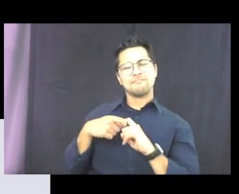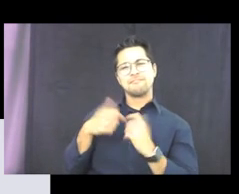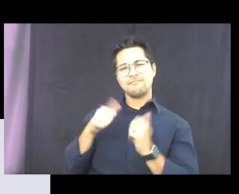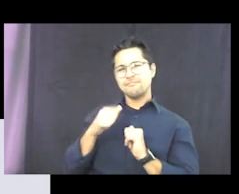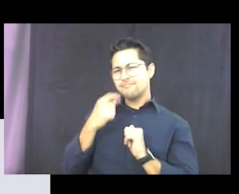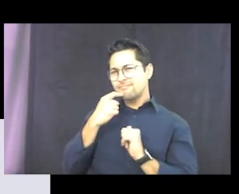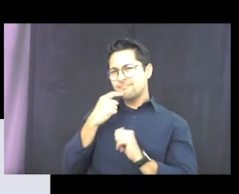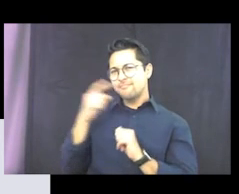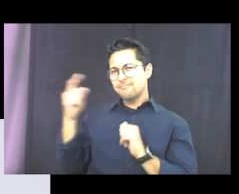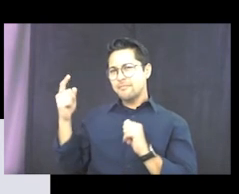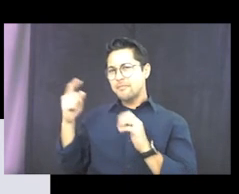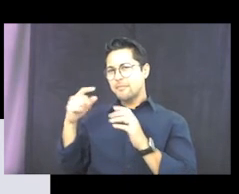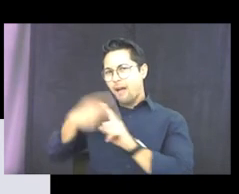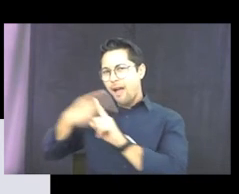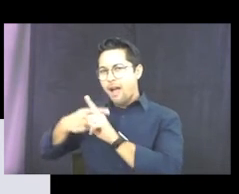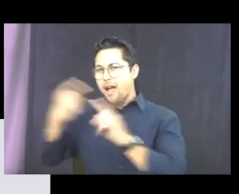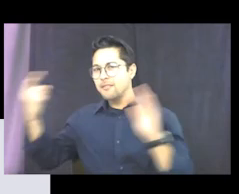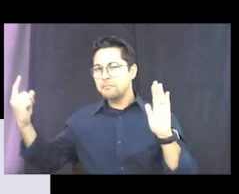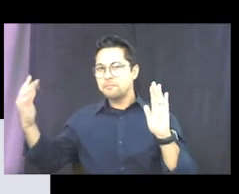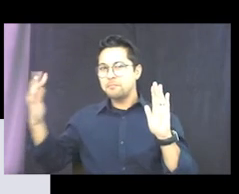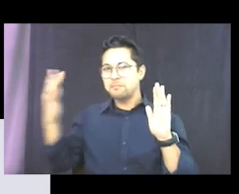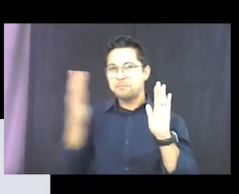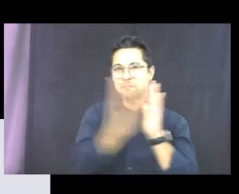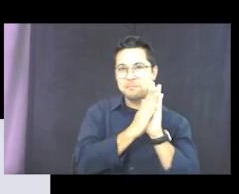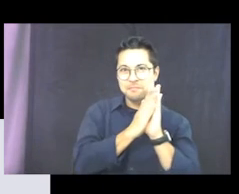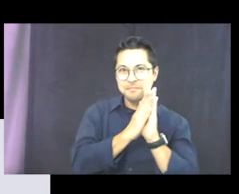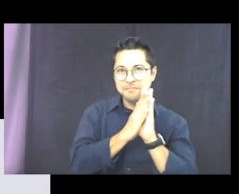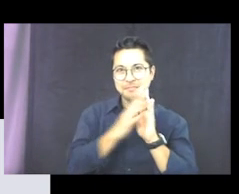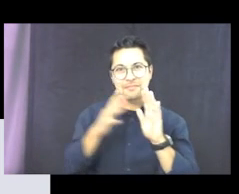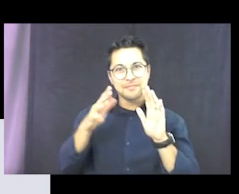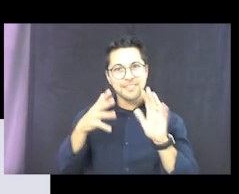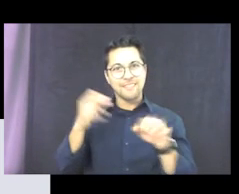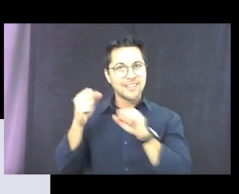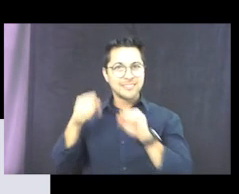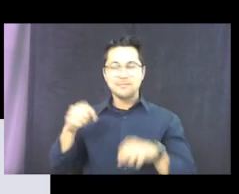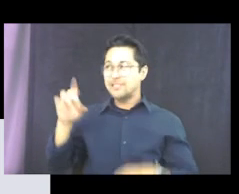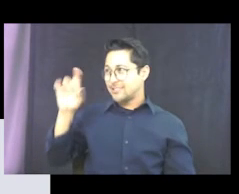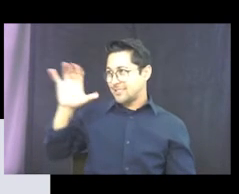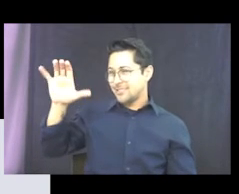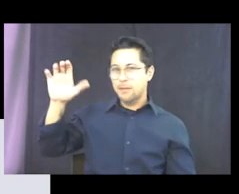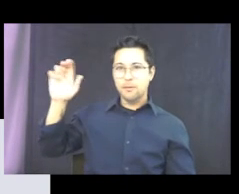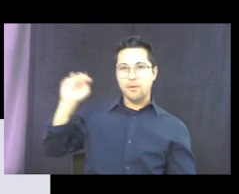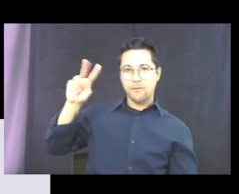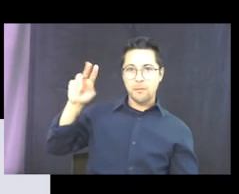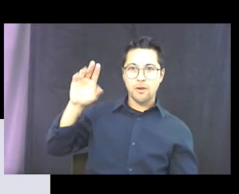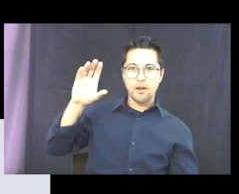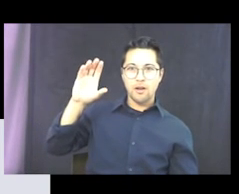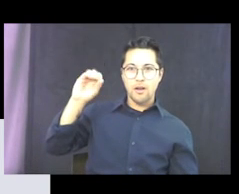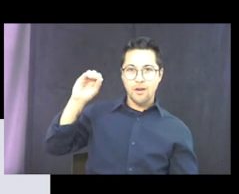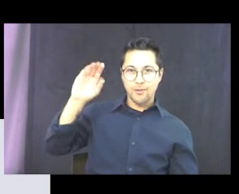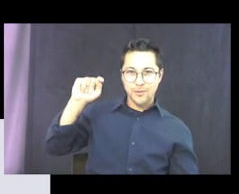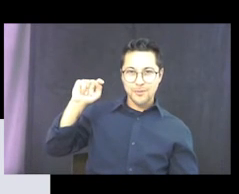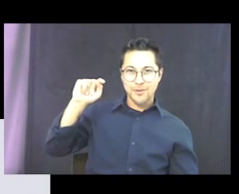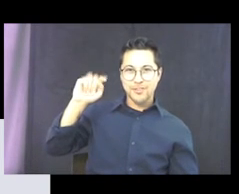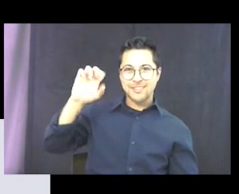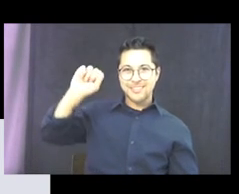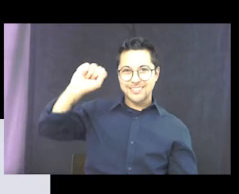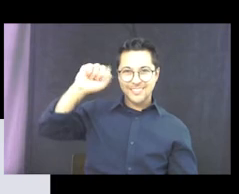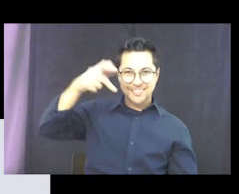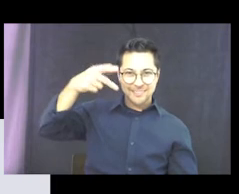those backwards as fast as you possibly can. So it would be December, November,